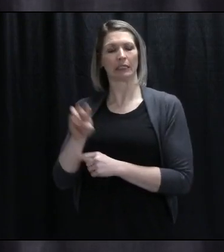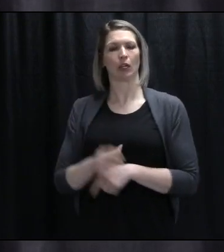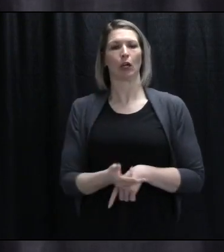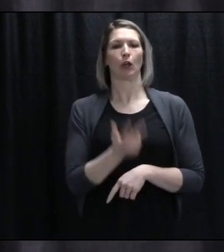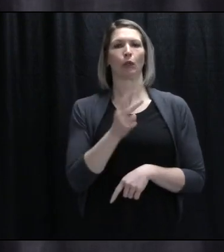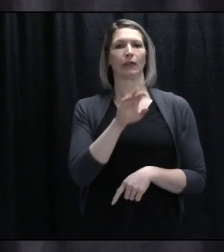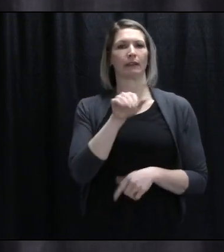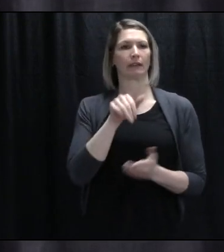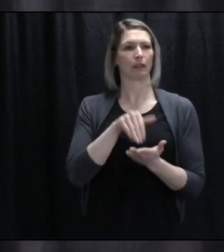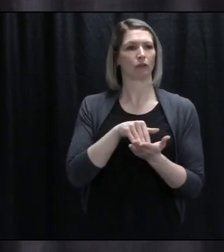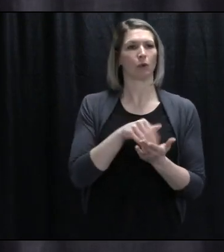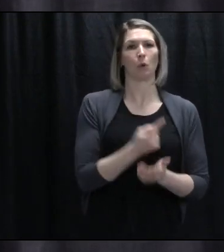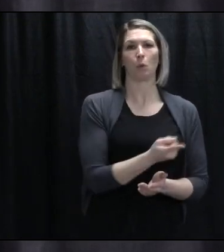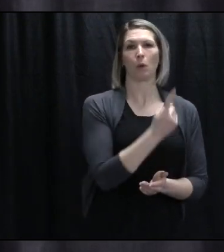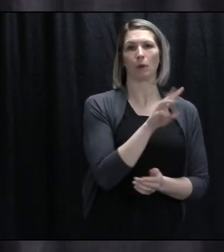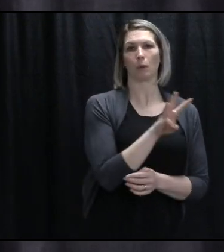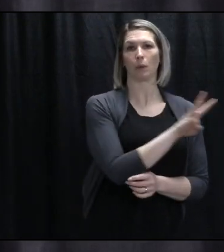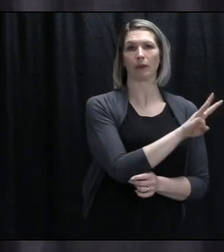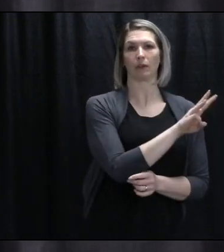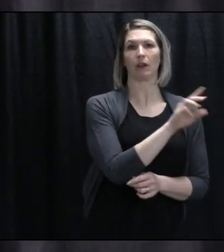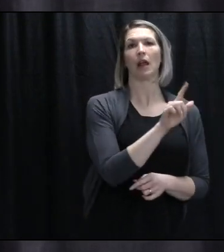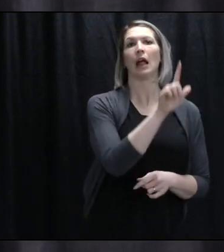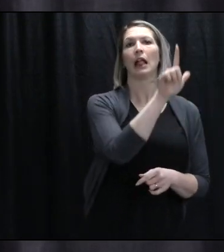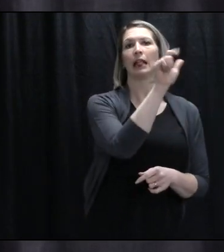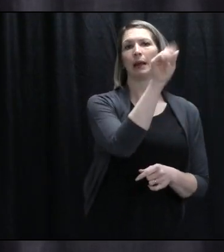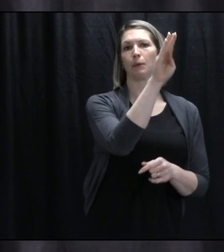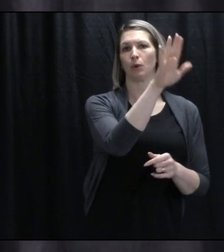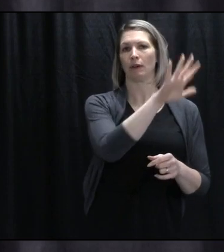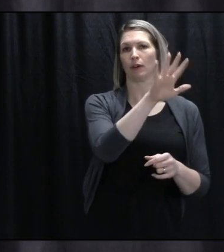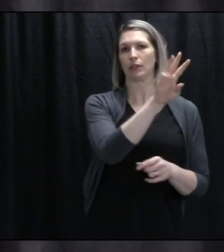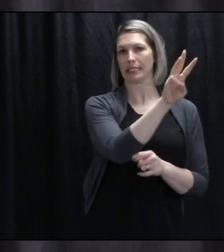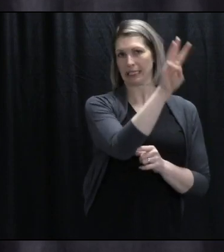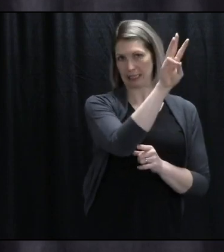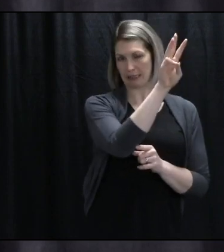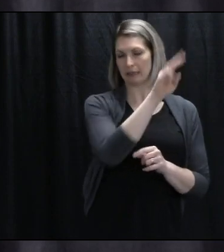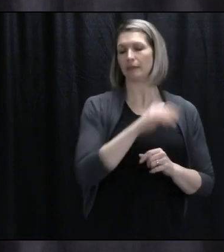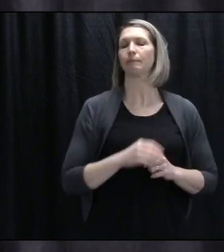Central, 1 in Western, and 6 in Labrador-Grenville Health.